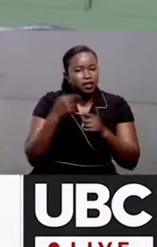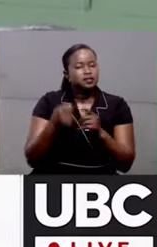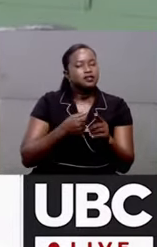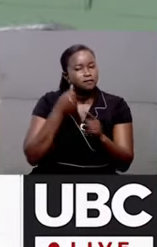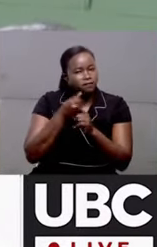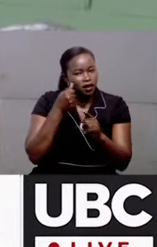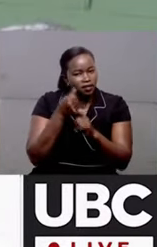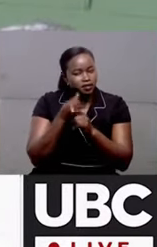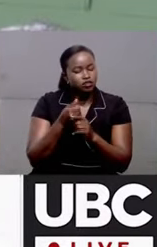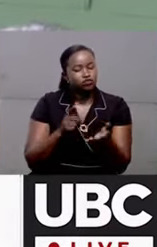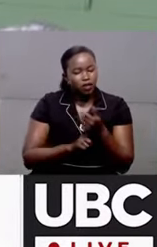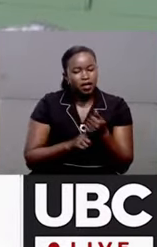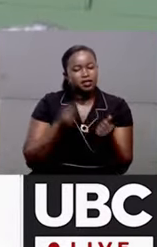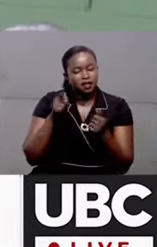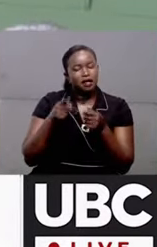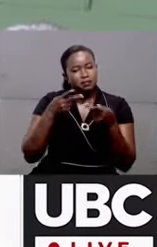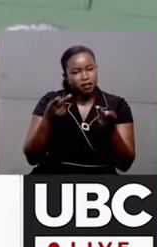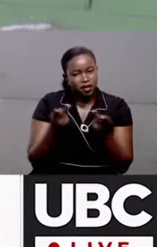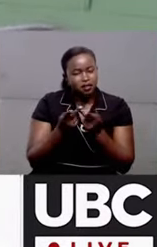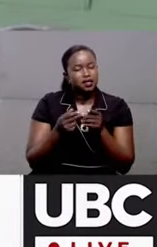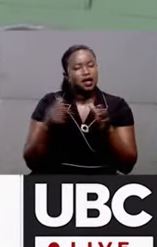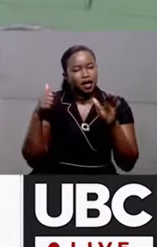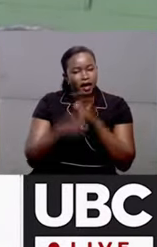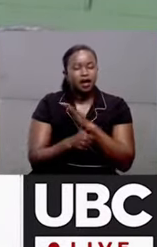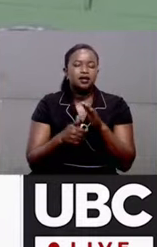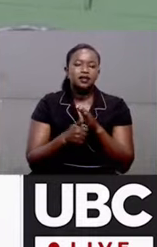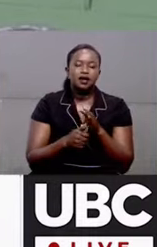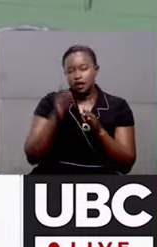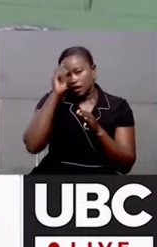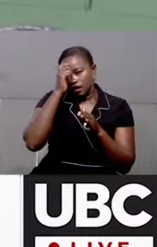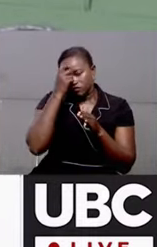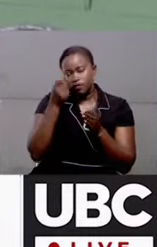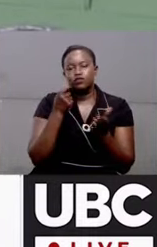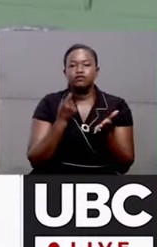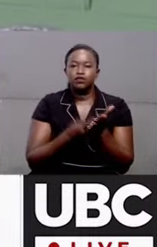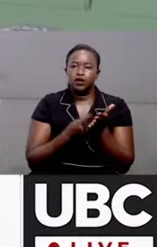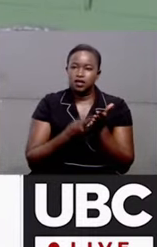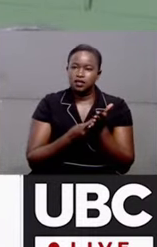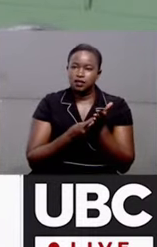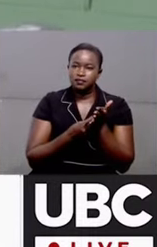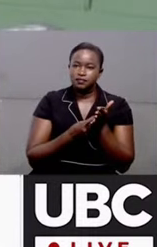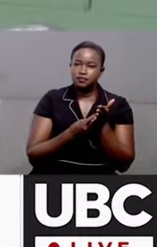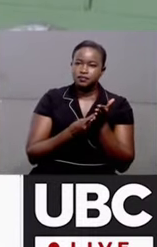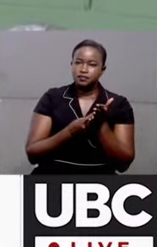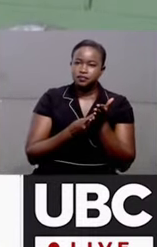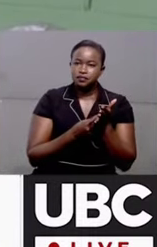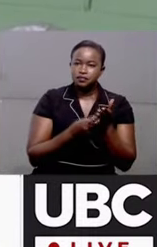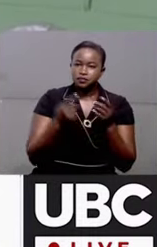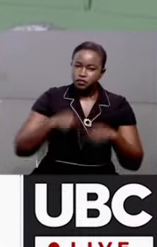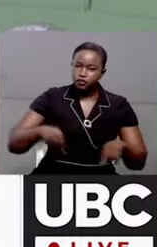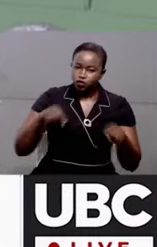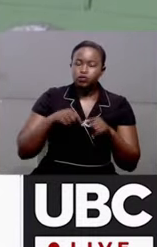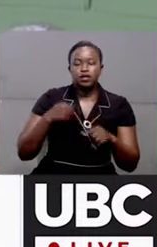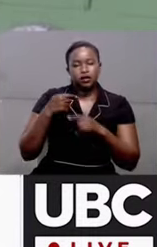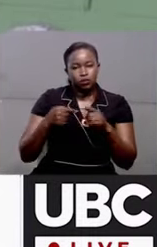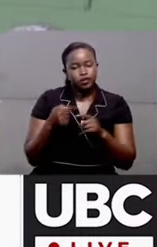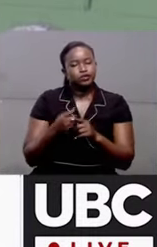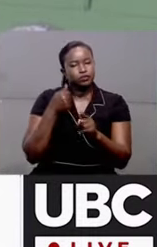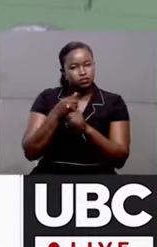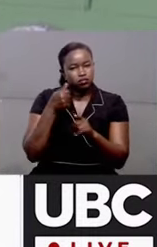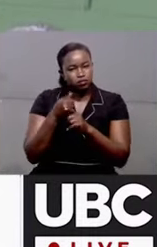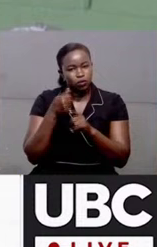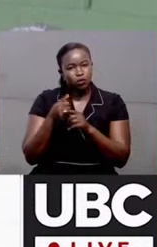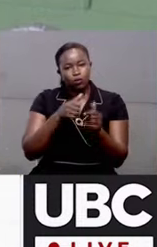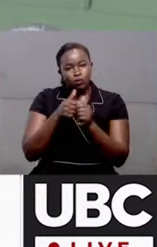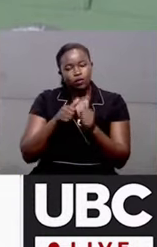to get this facility under the government of Uganda. We are still negotiating with the